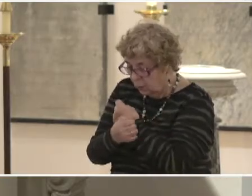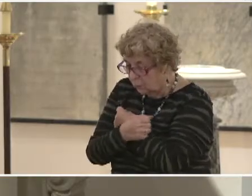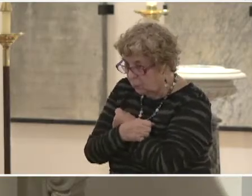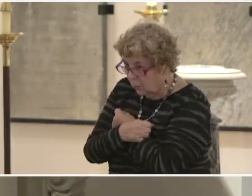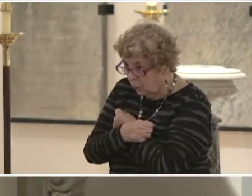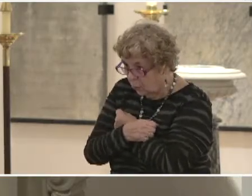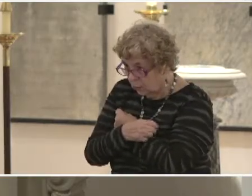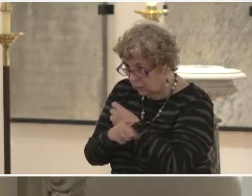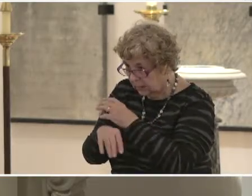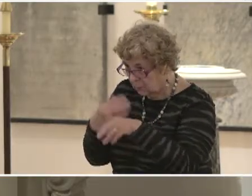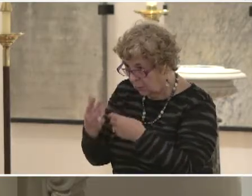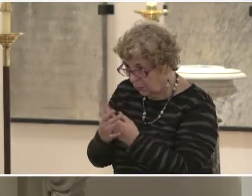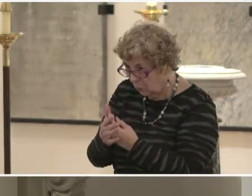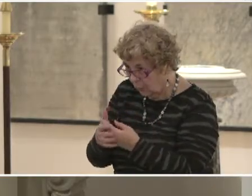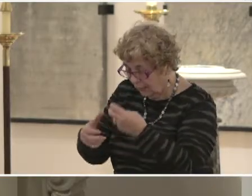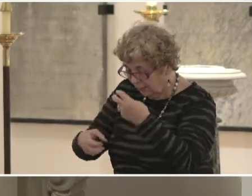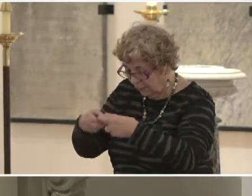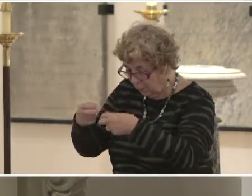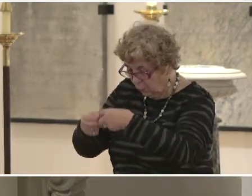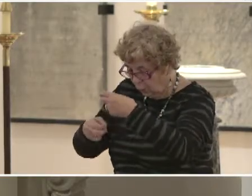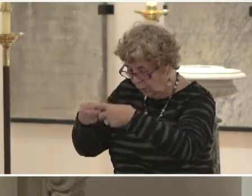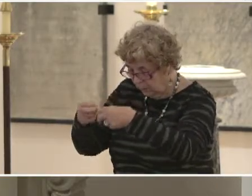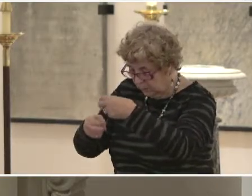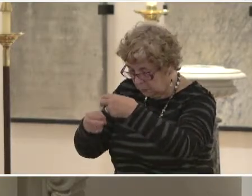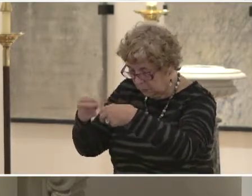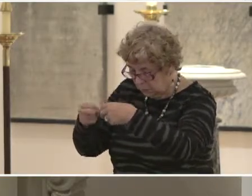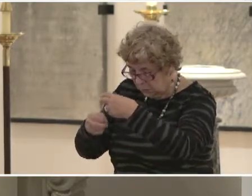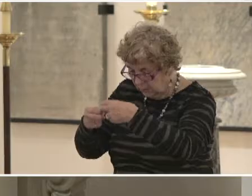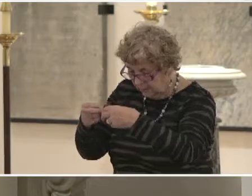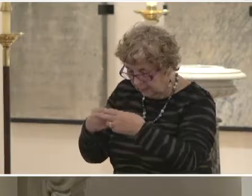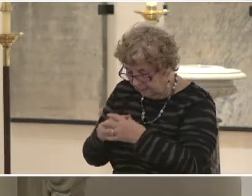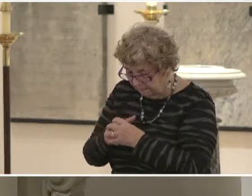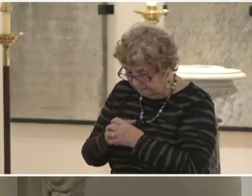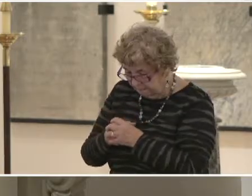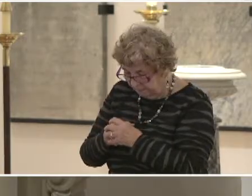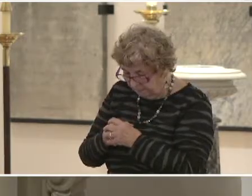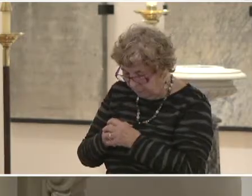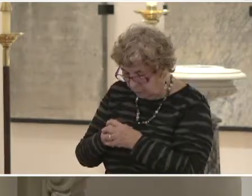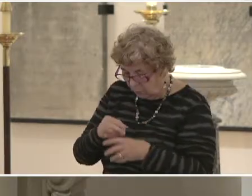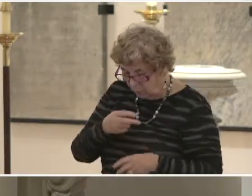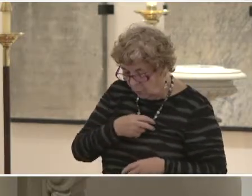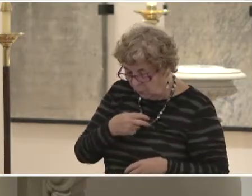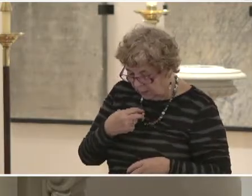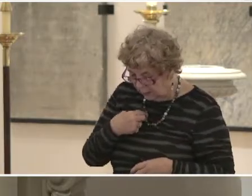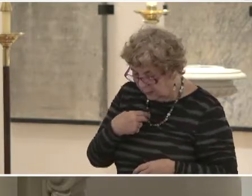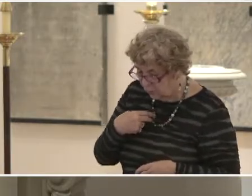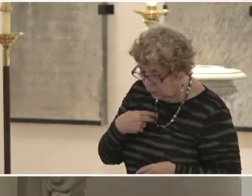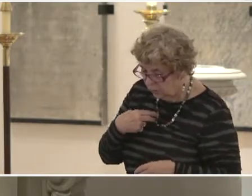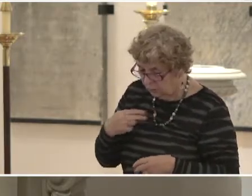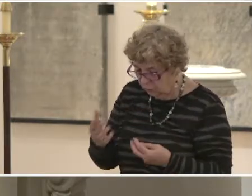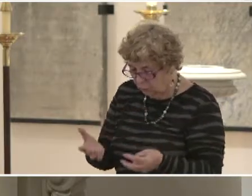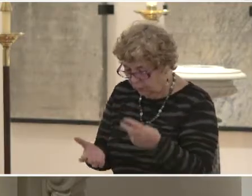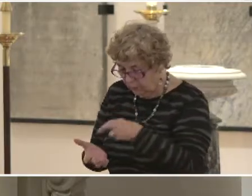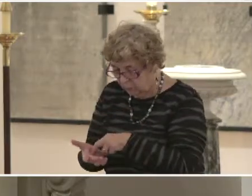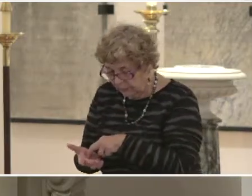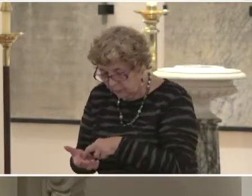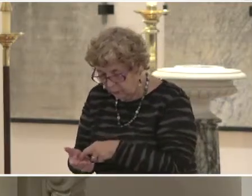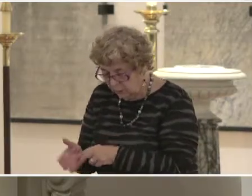Lord, increase our faith, the disciples plead. But it's not more faith we